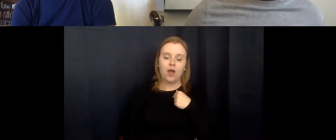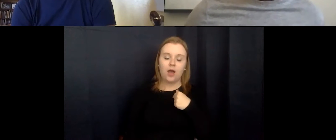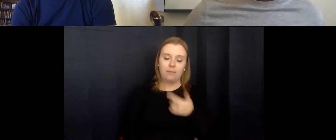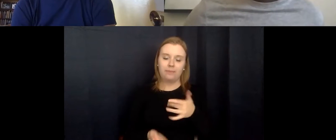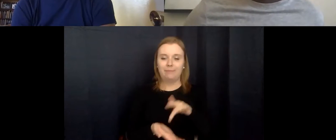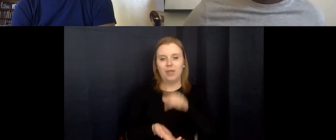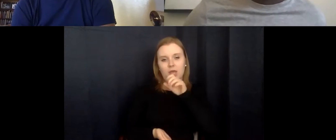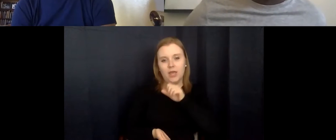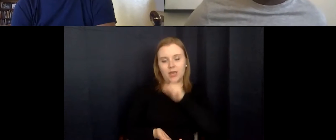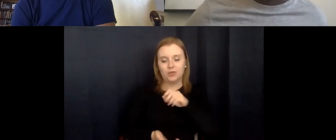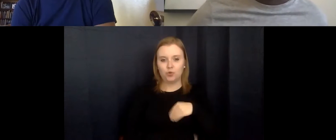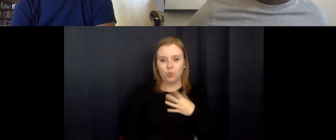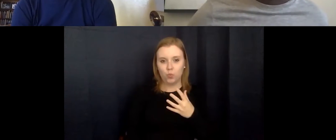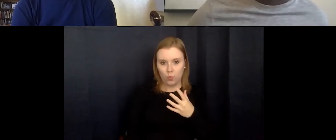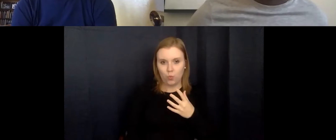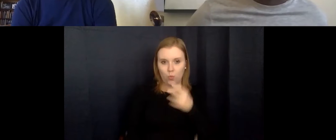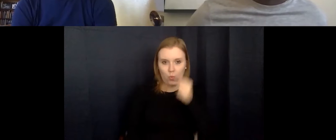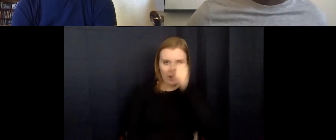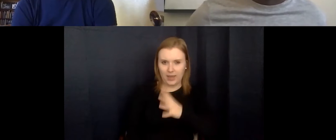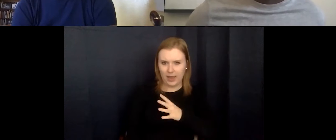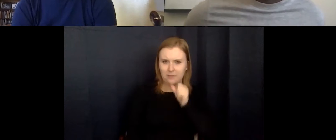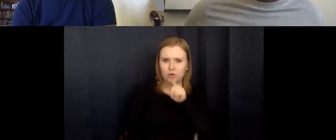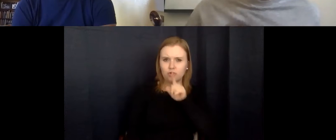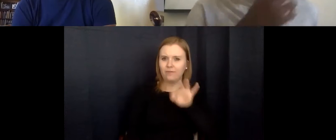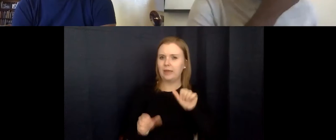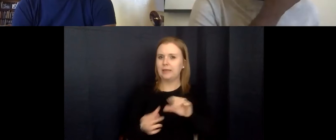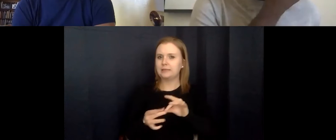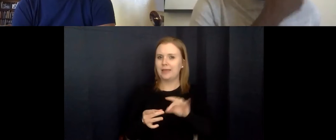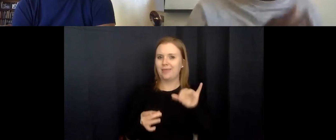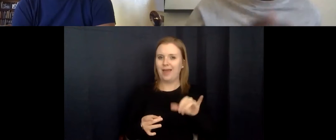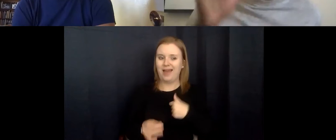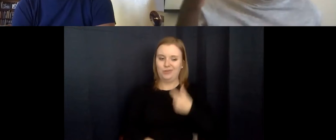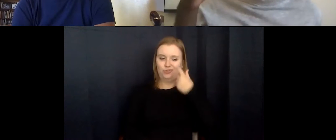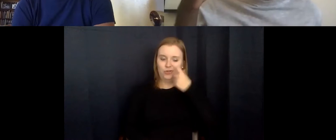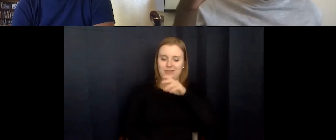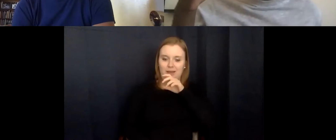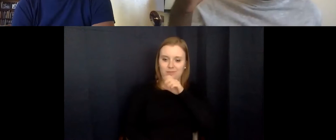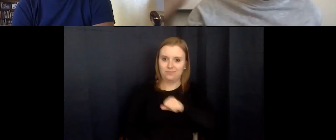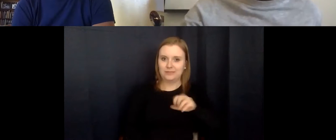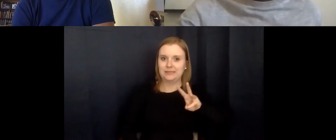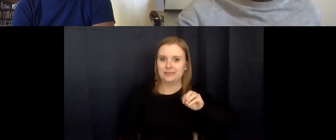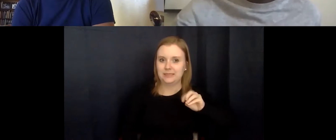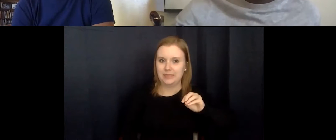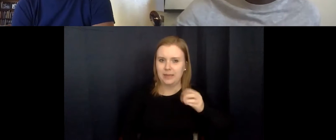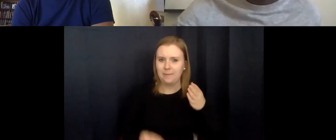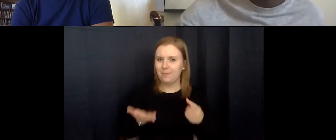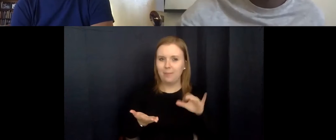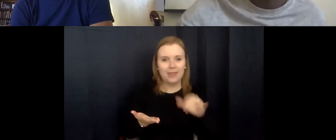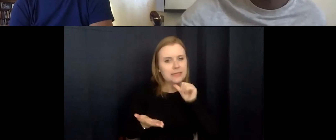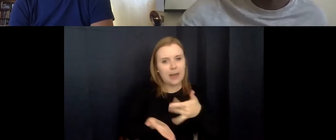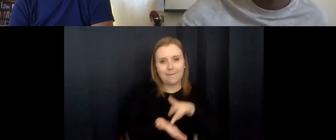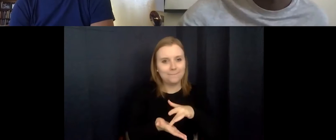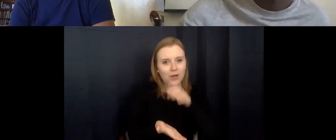middle-aged white guy, although I'm not sure if I can say that because I just turned 60 and someone said maybe 60 is not middle-aged